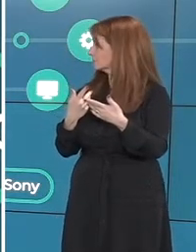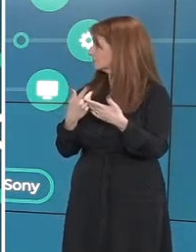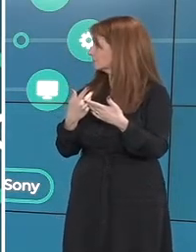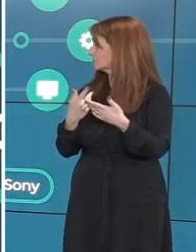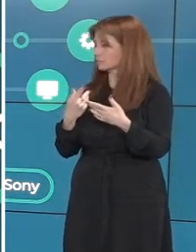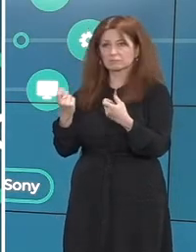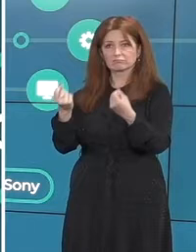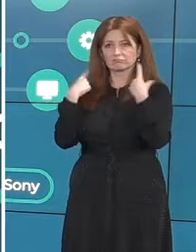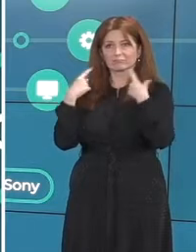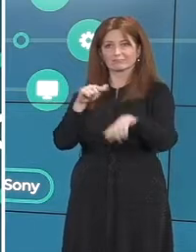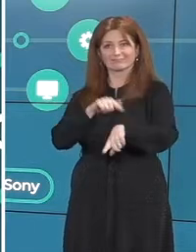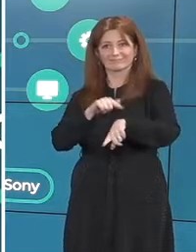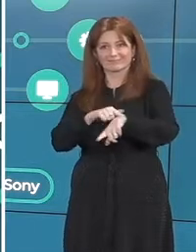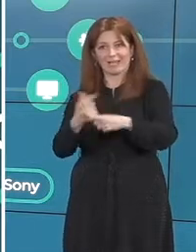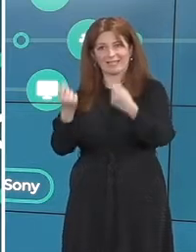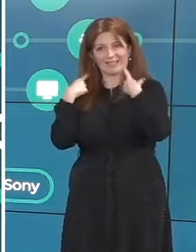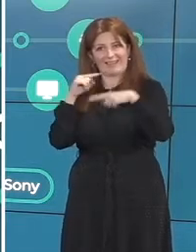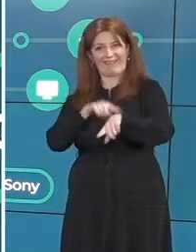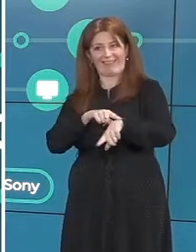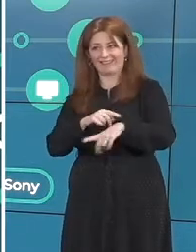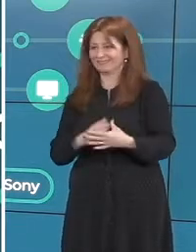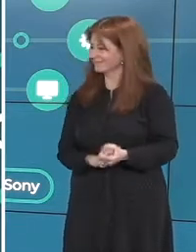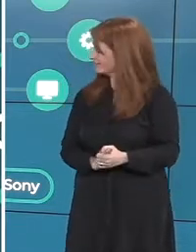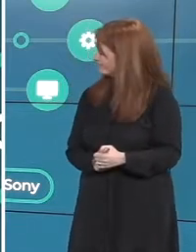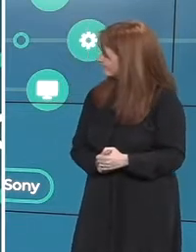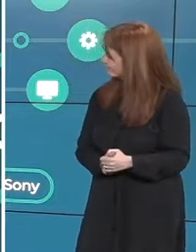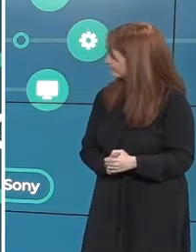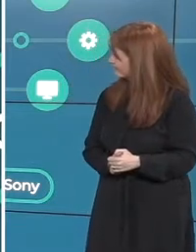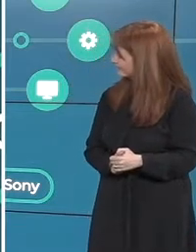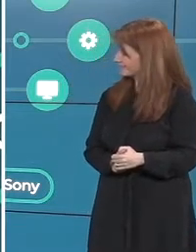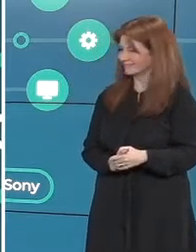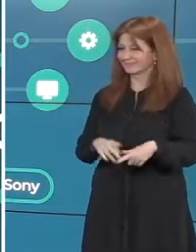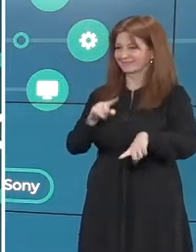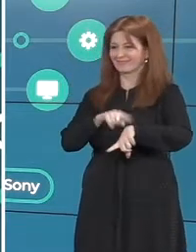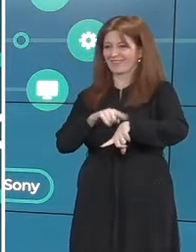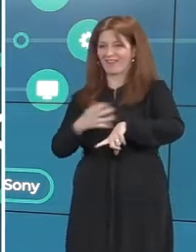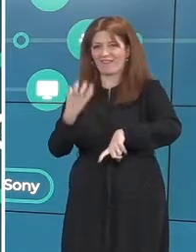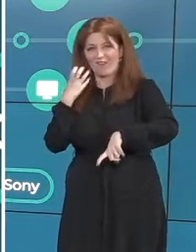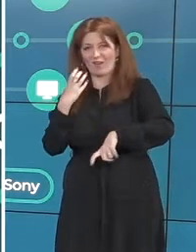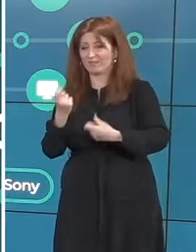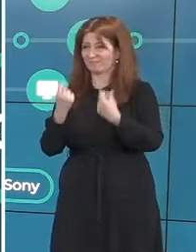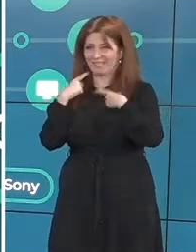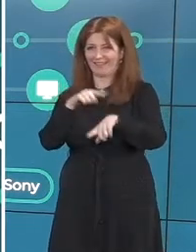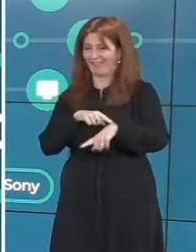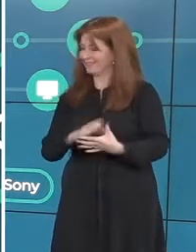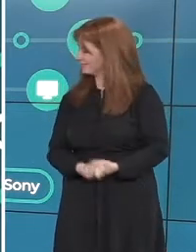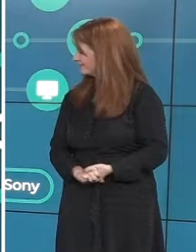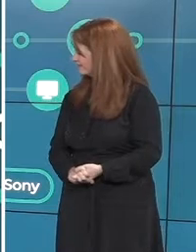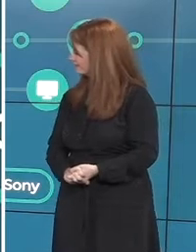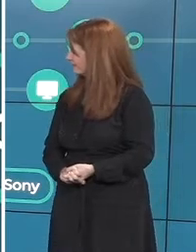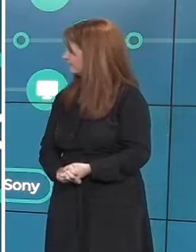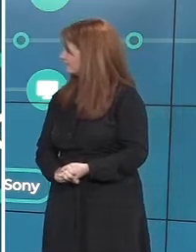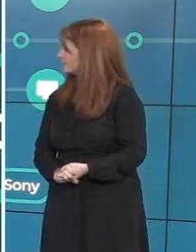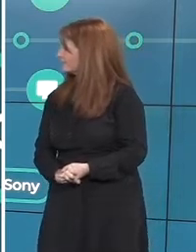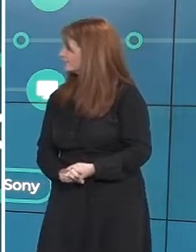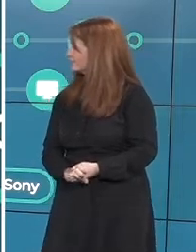sorry. Yeah, could you repeat? I remembered it this time. I know, exactly. You've got my back. Thank you. It's that jet lag still. Harry,